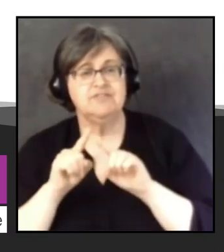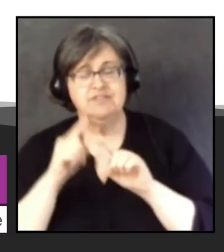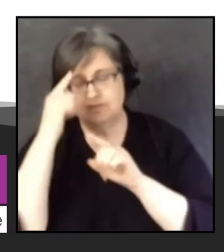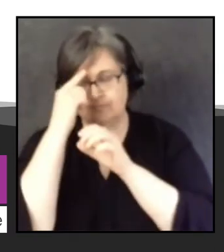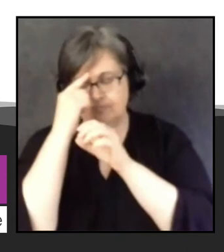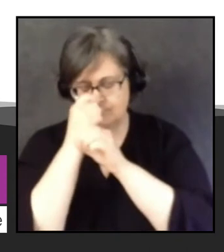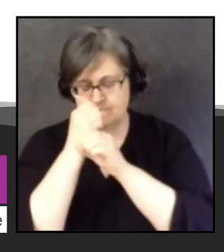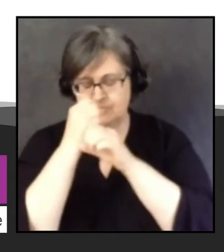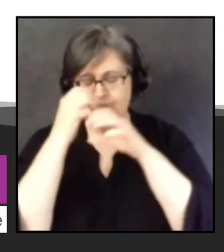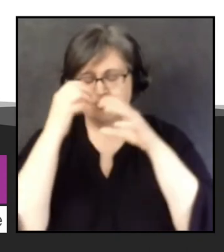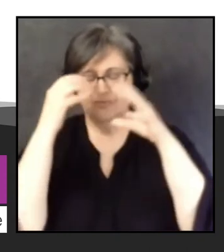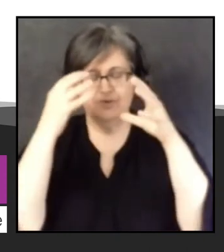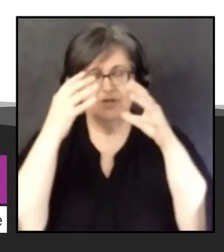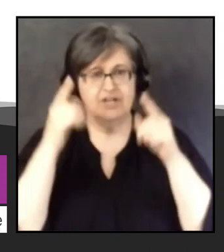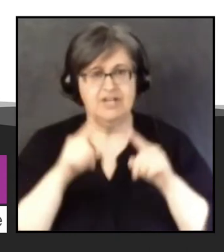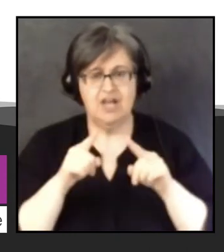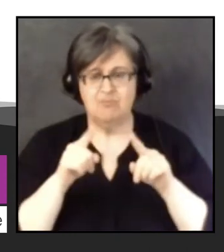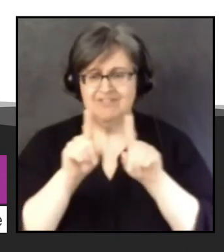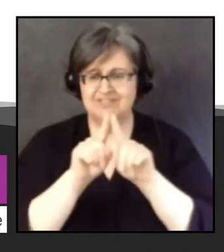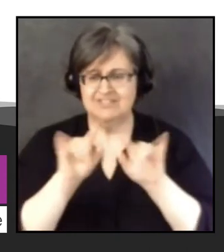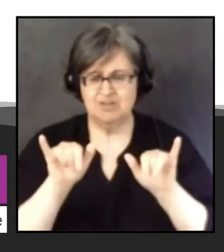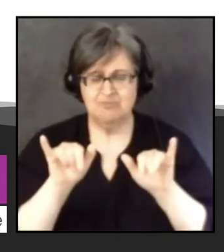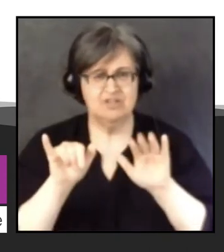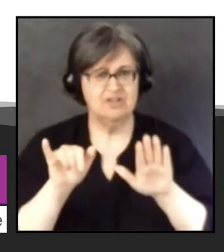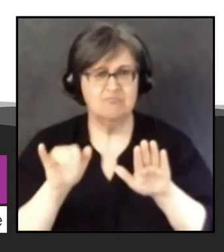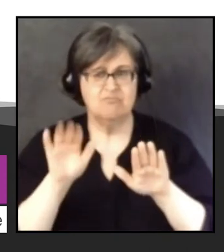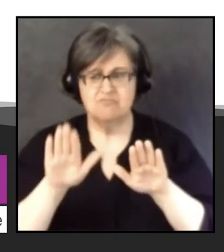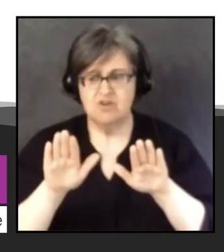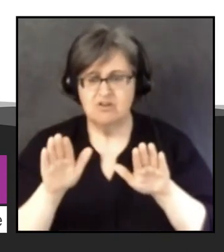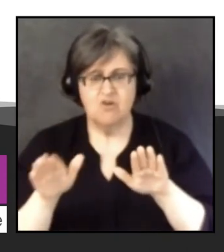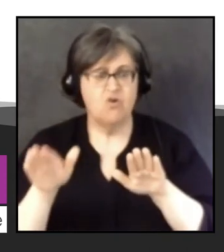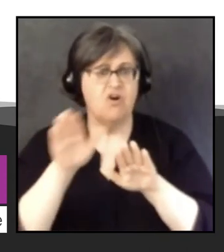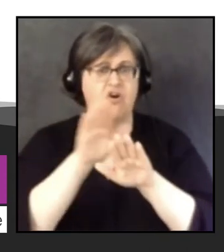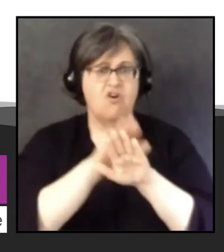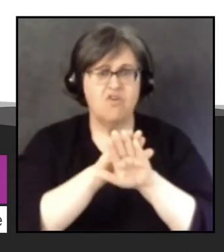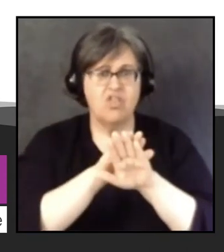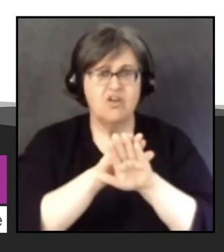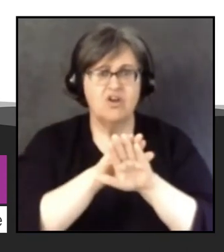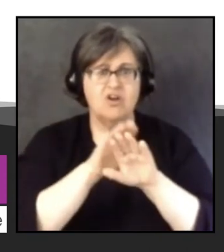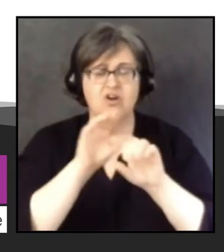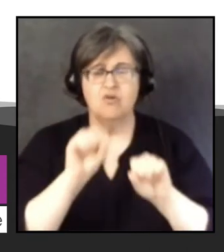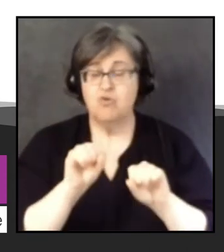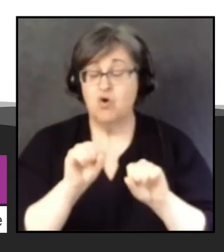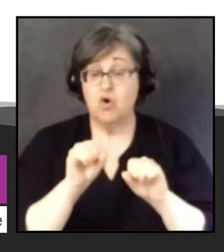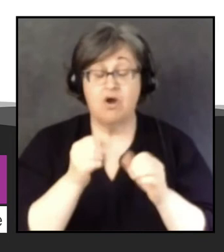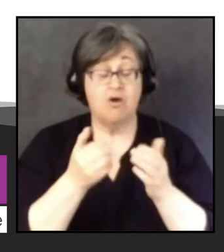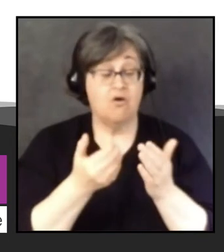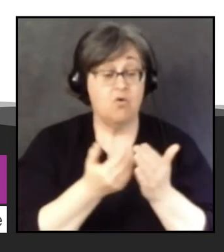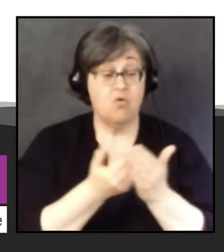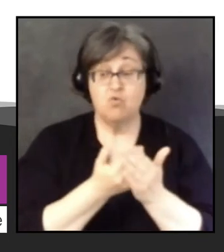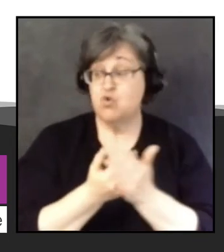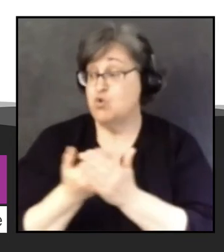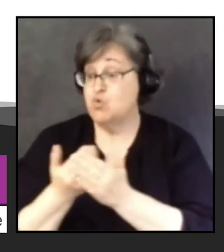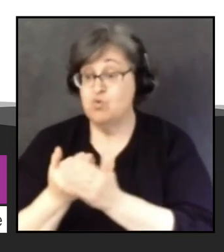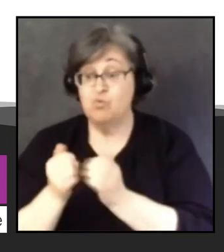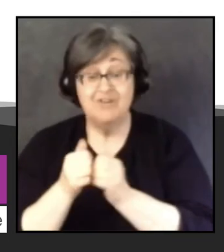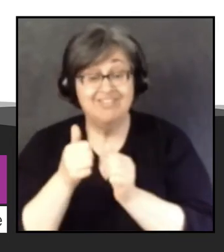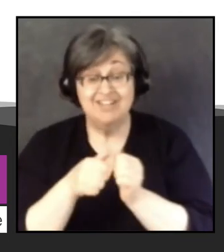are able to exist side by side, to overlap, or to be renewed by each new